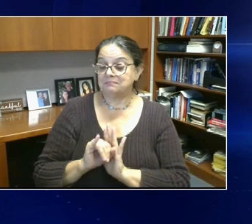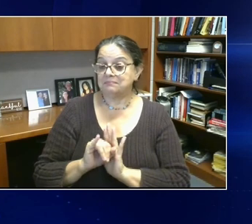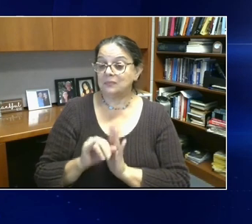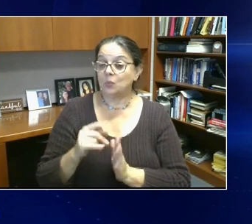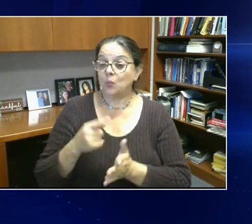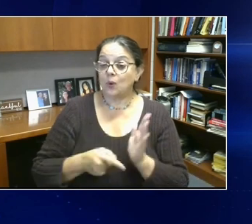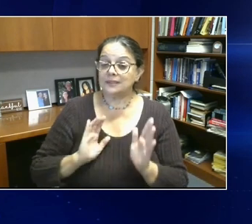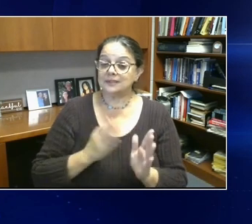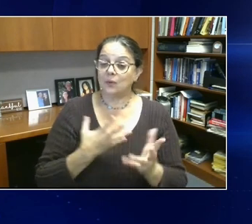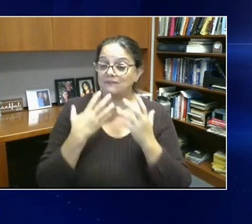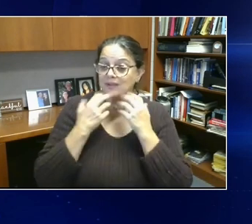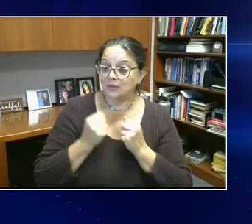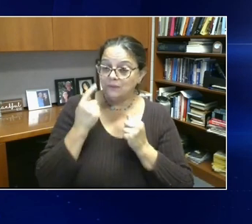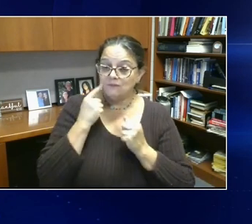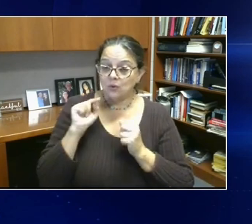disability identities?